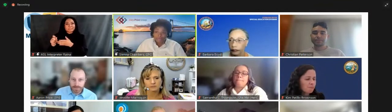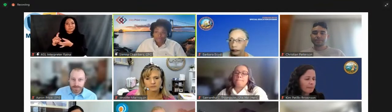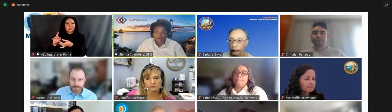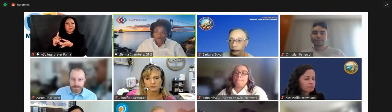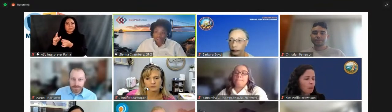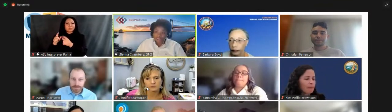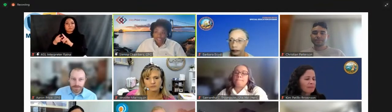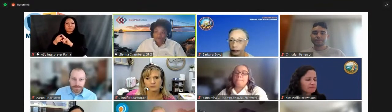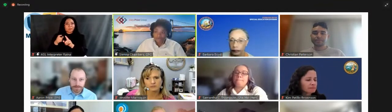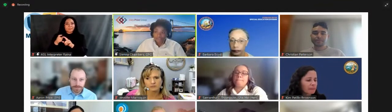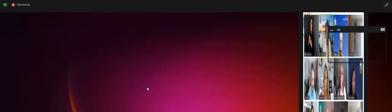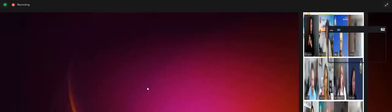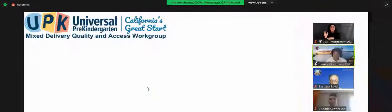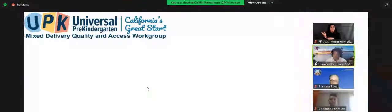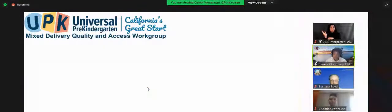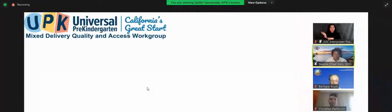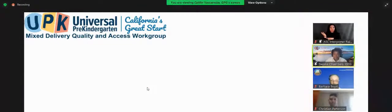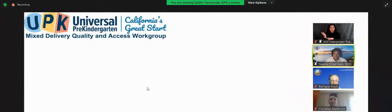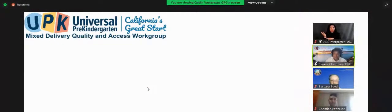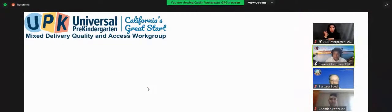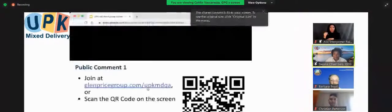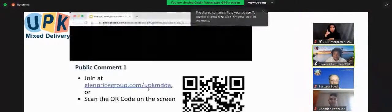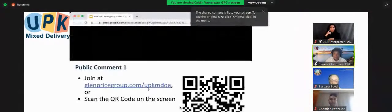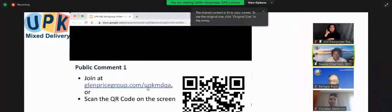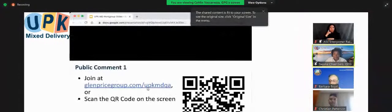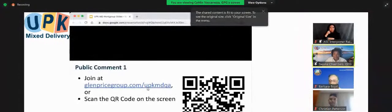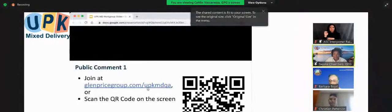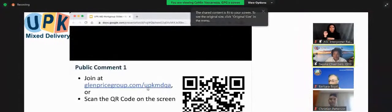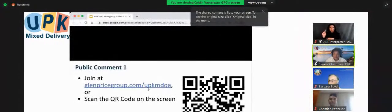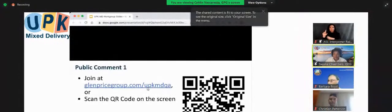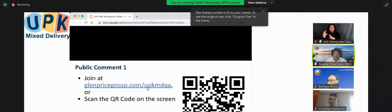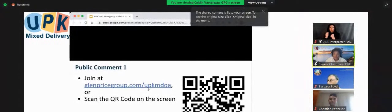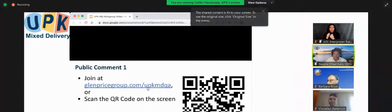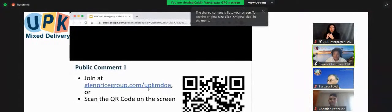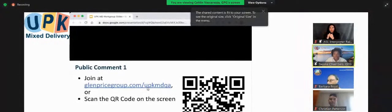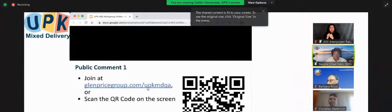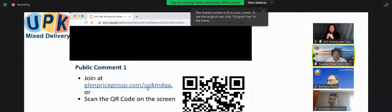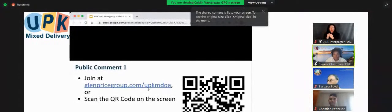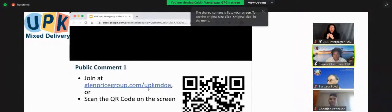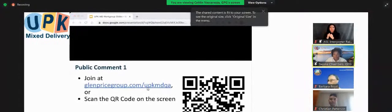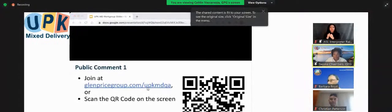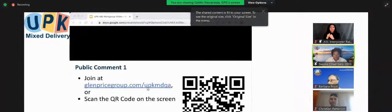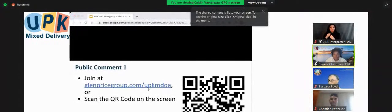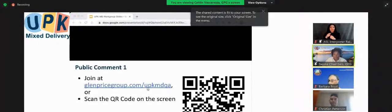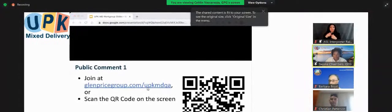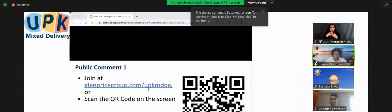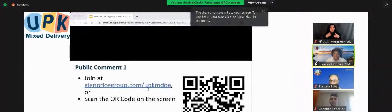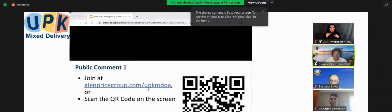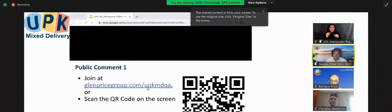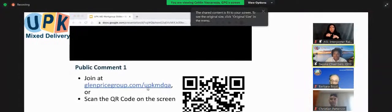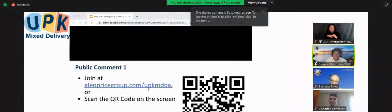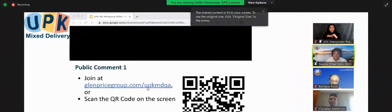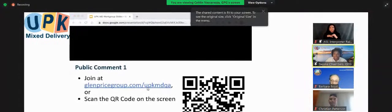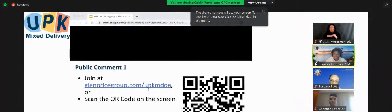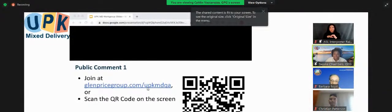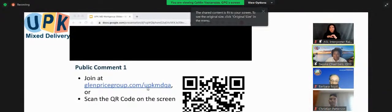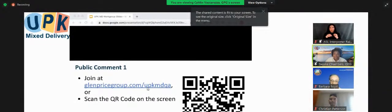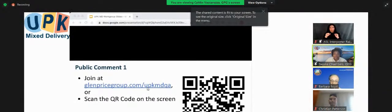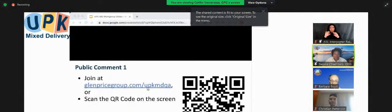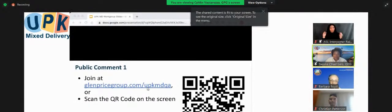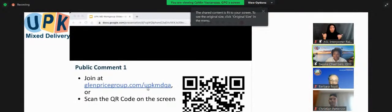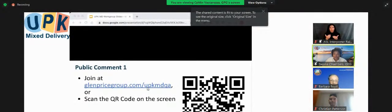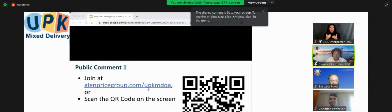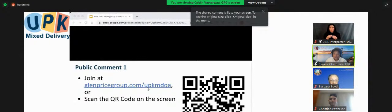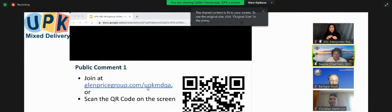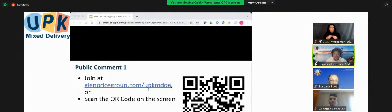the California Educators Together site, the public can access all workgroup materials. To access the page